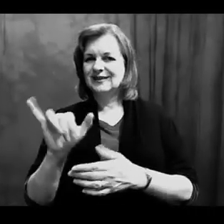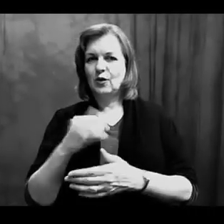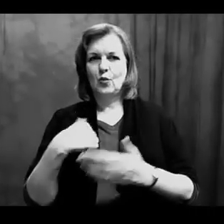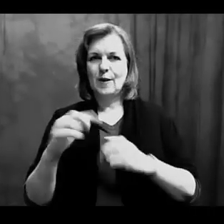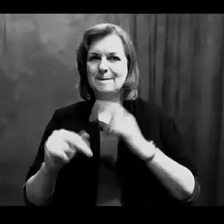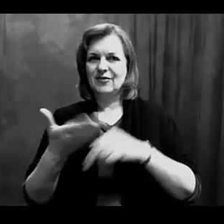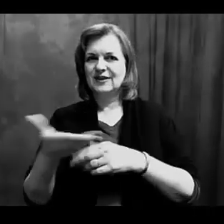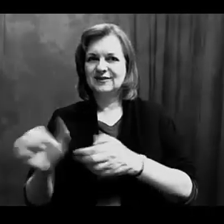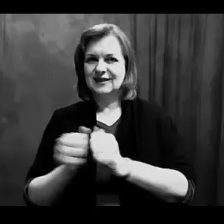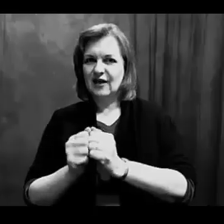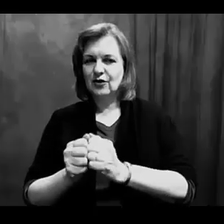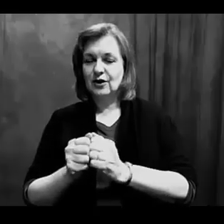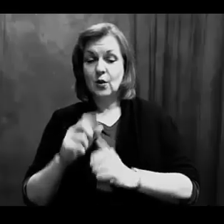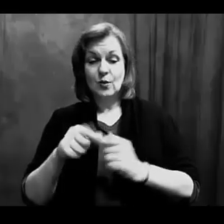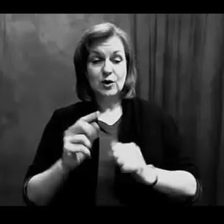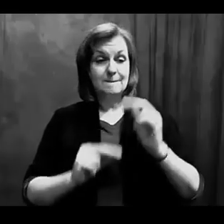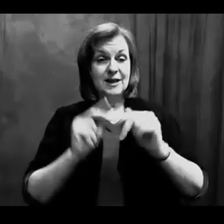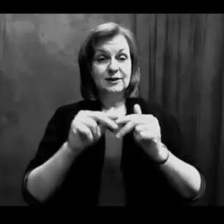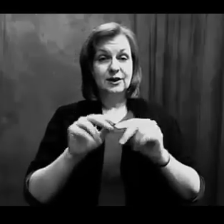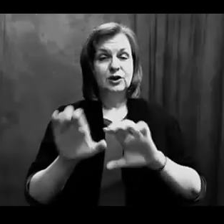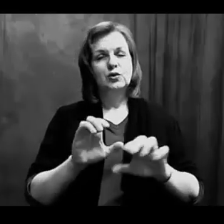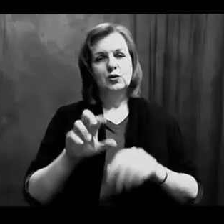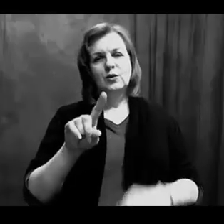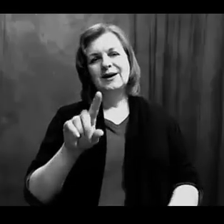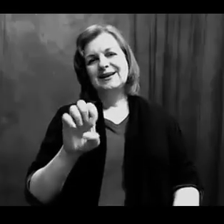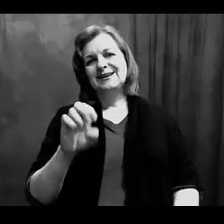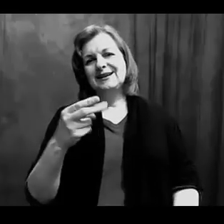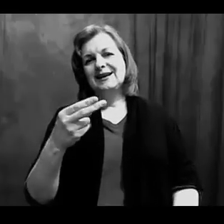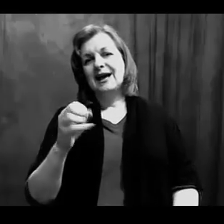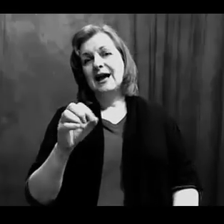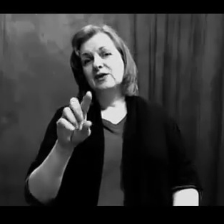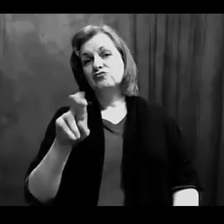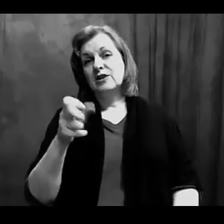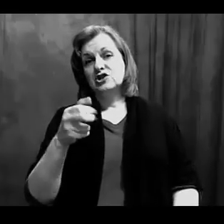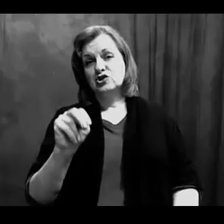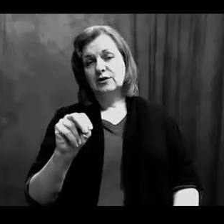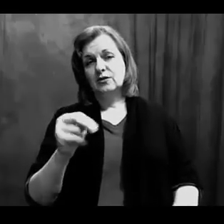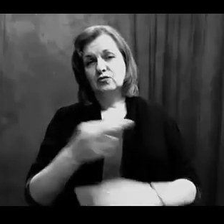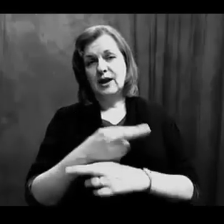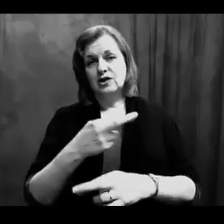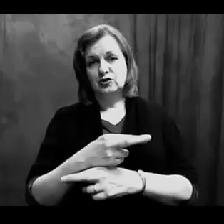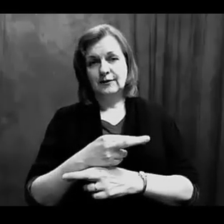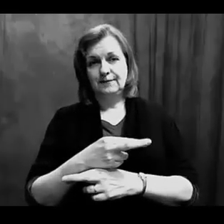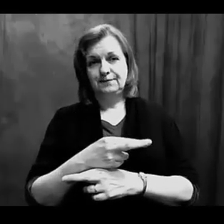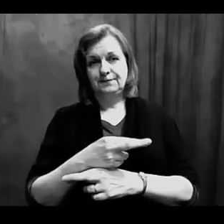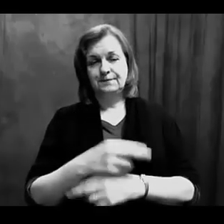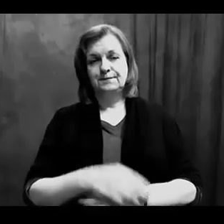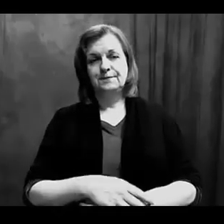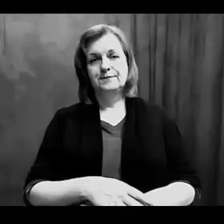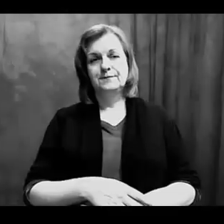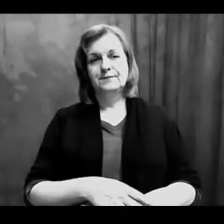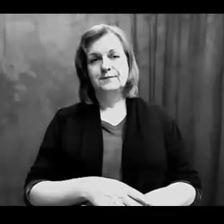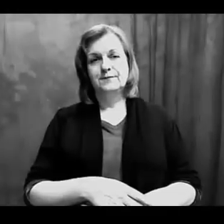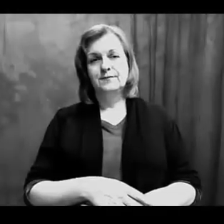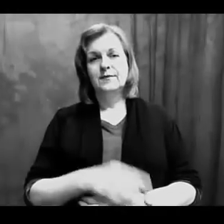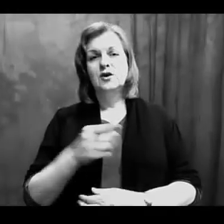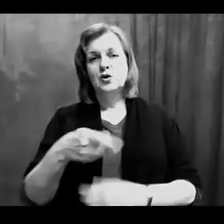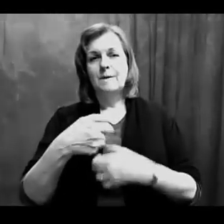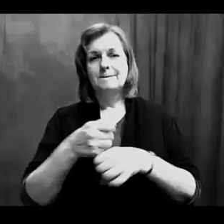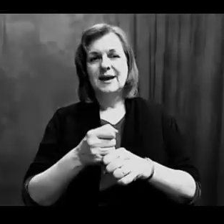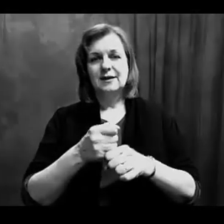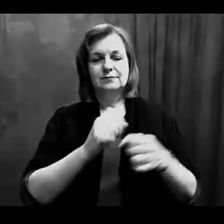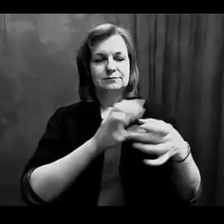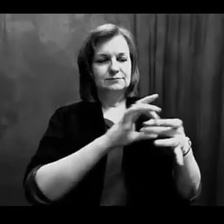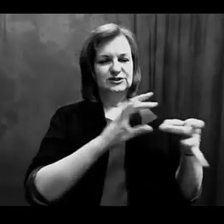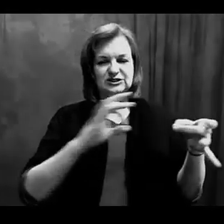like we build everything else. If you're building, you're doing a dehydration reaction. There is no choice. And